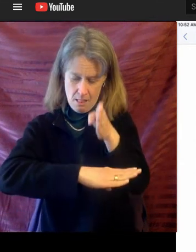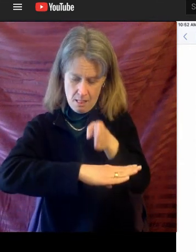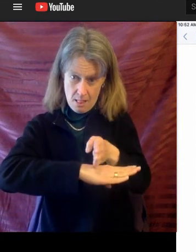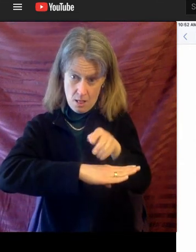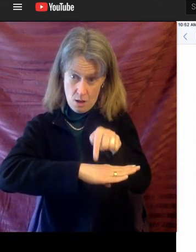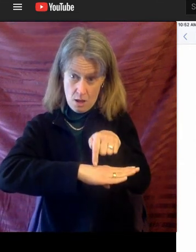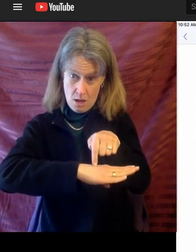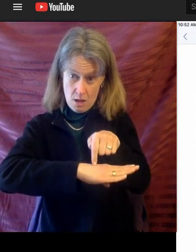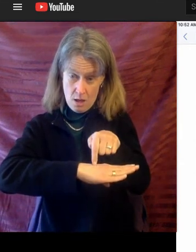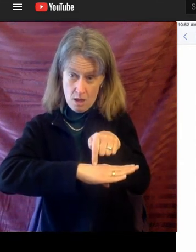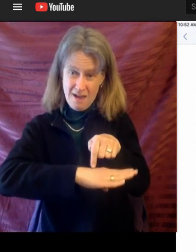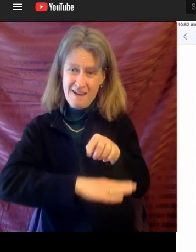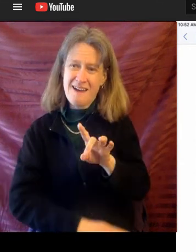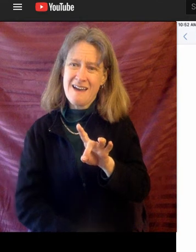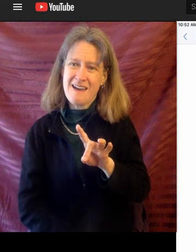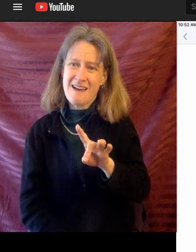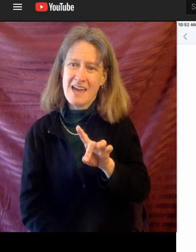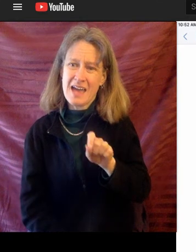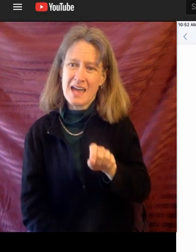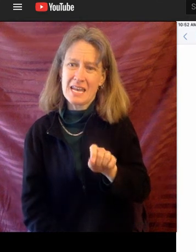at 8.5.